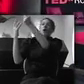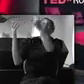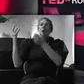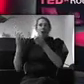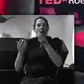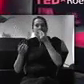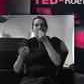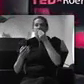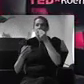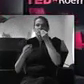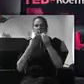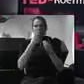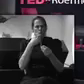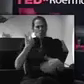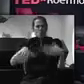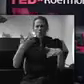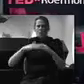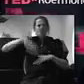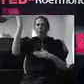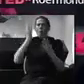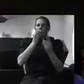consequences for our health and our immune system.